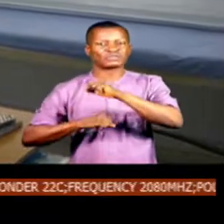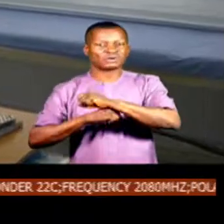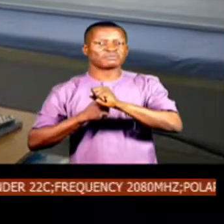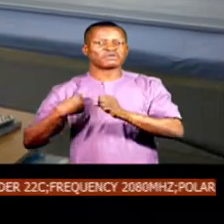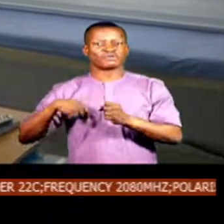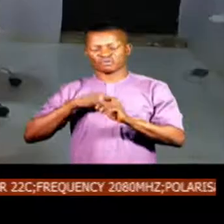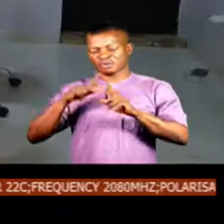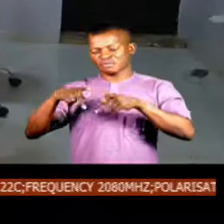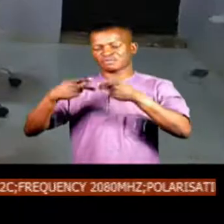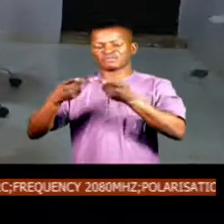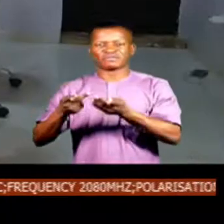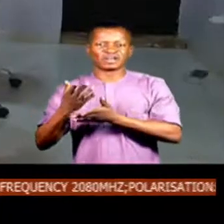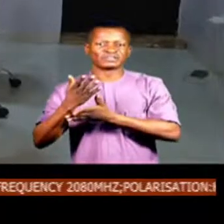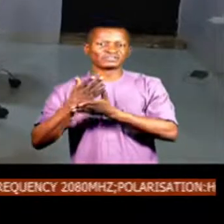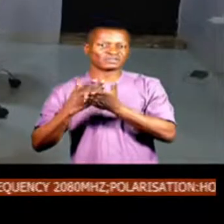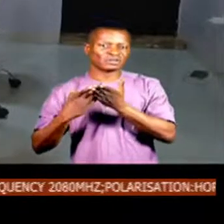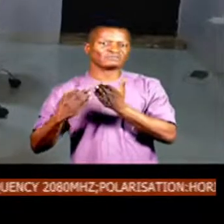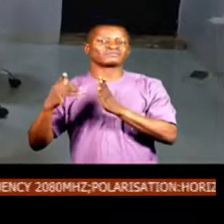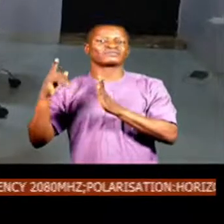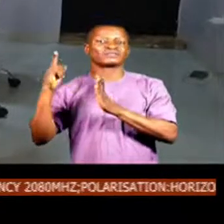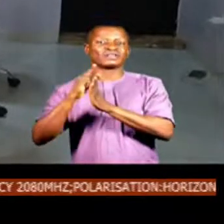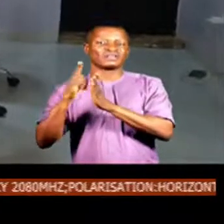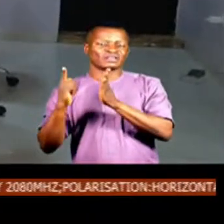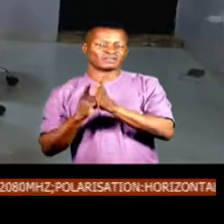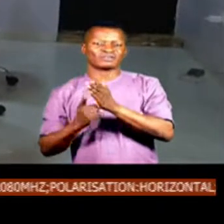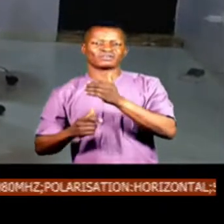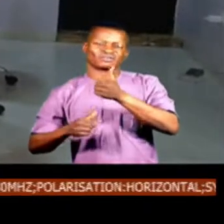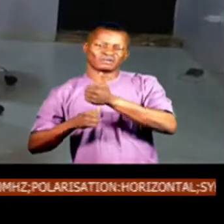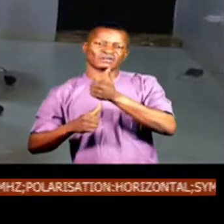medical support, we also provide legal